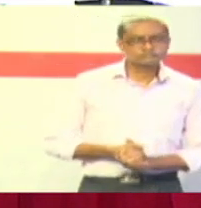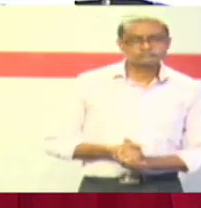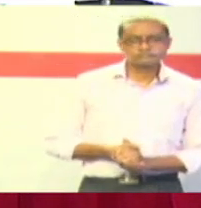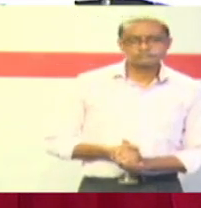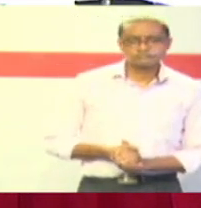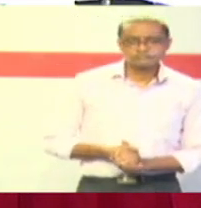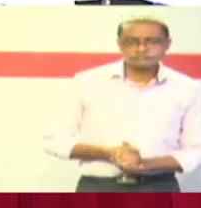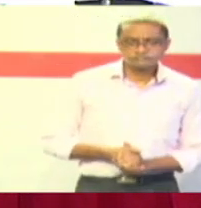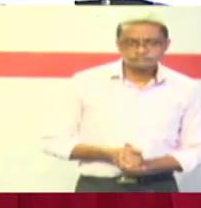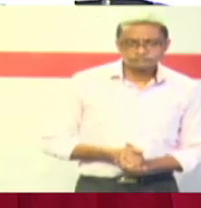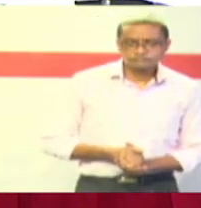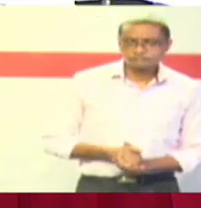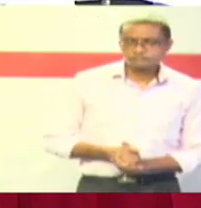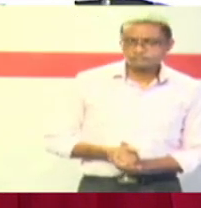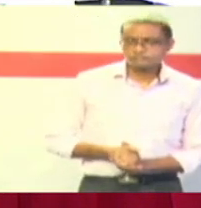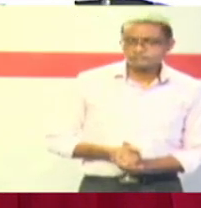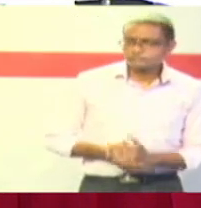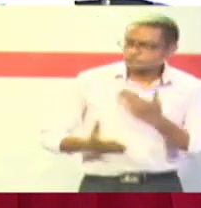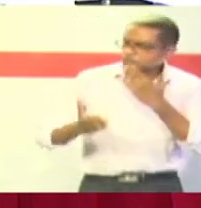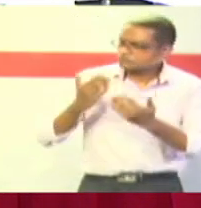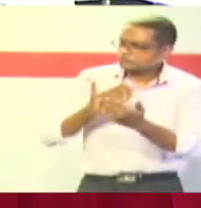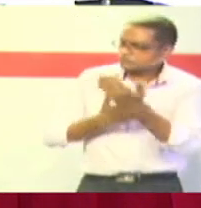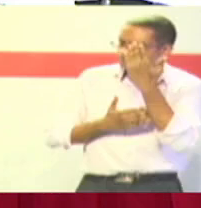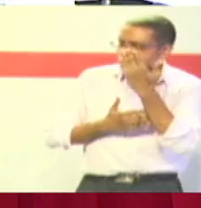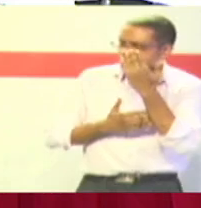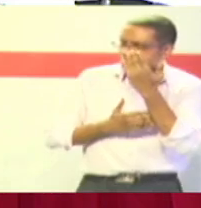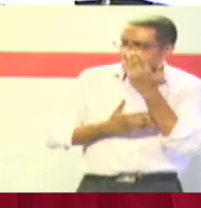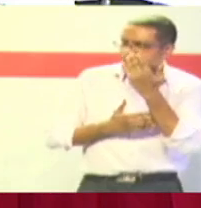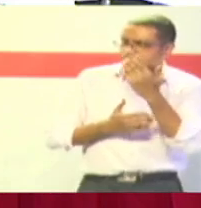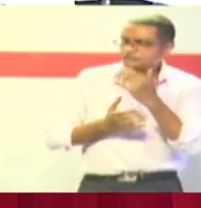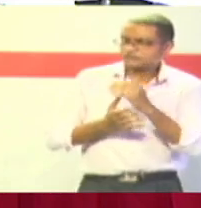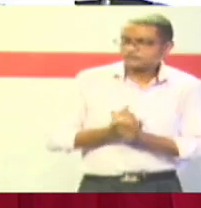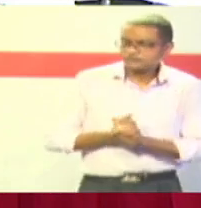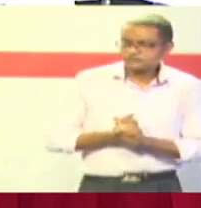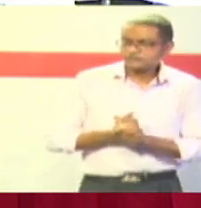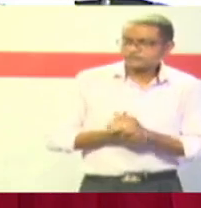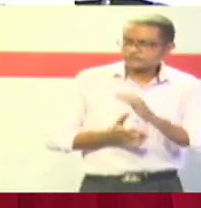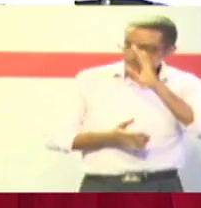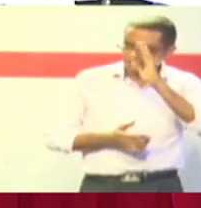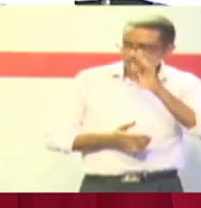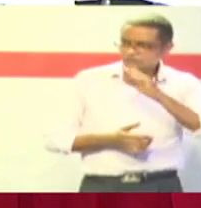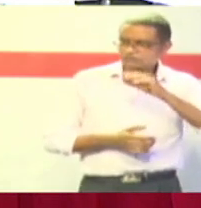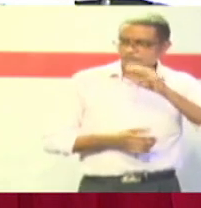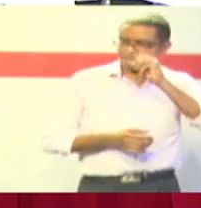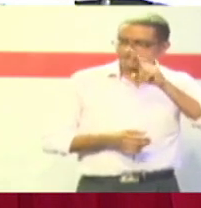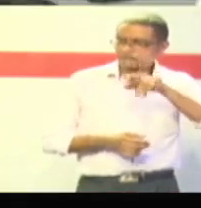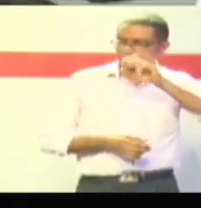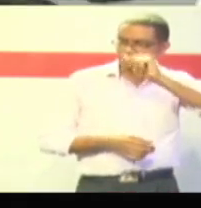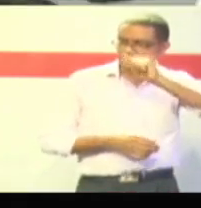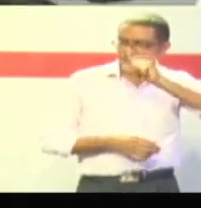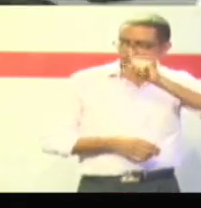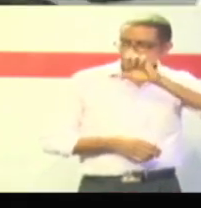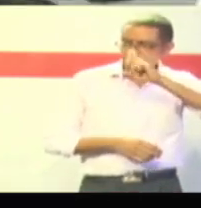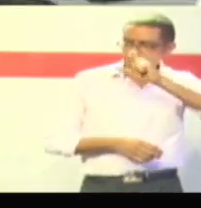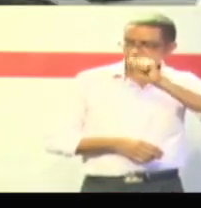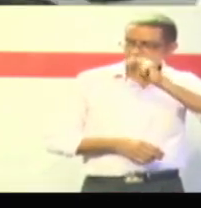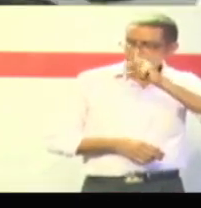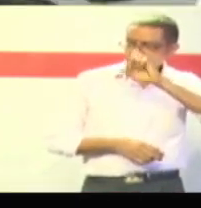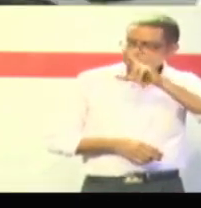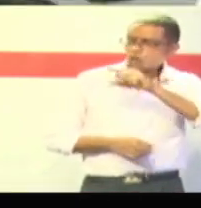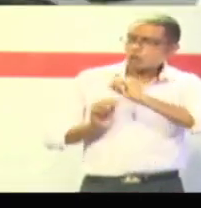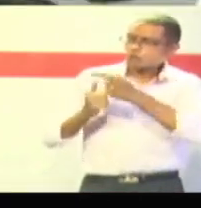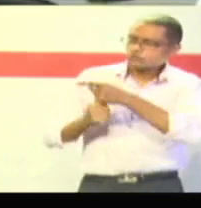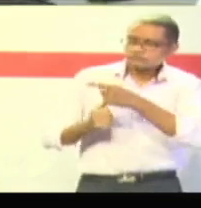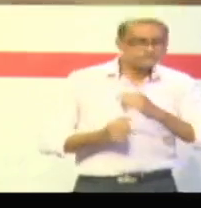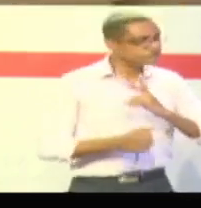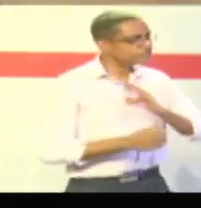Mr. Douglas, good morning. Yeah, hi. Good day, Mr. Alexander. Hi, how are you doing? I am fine. Great. Good